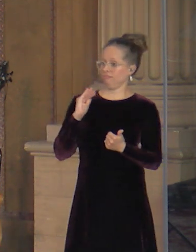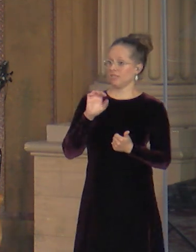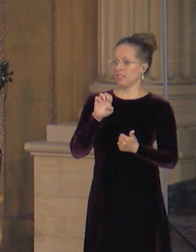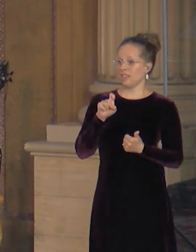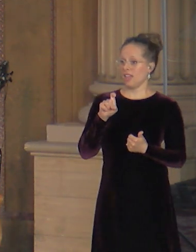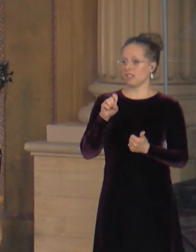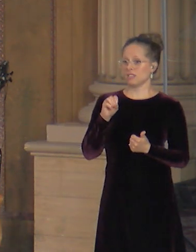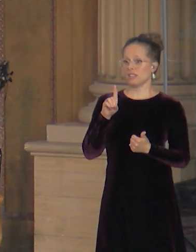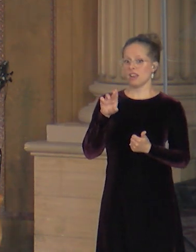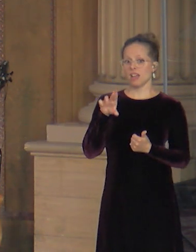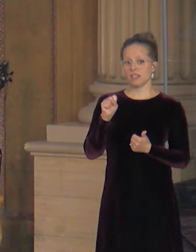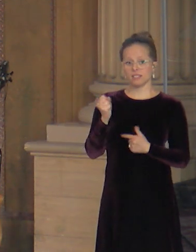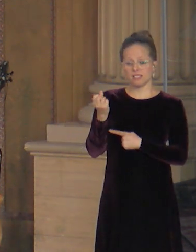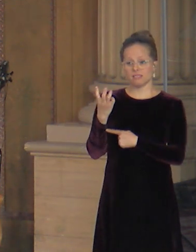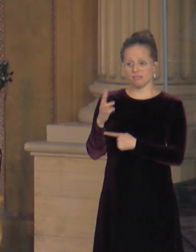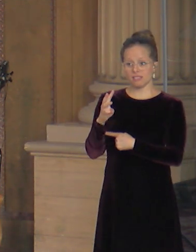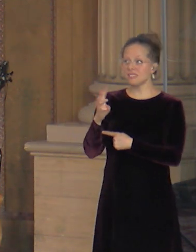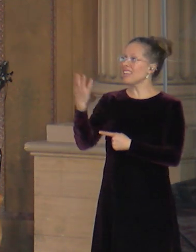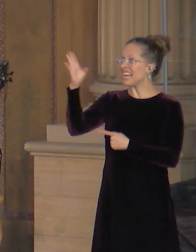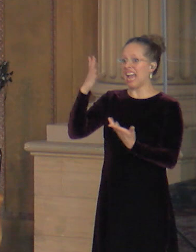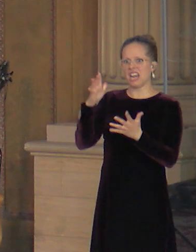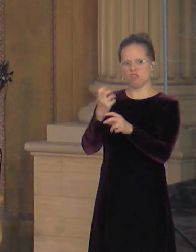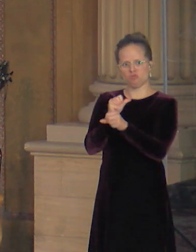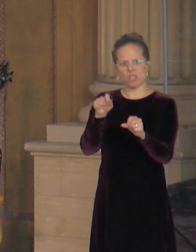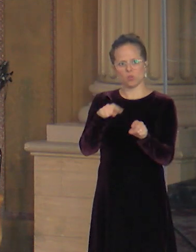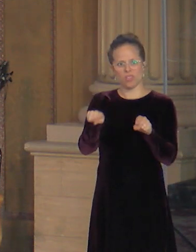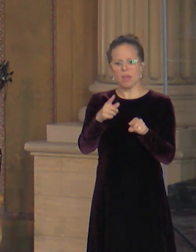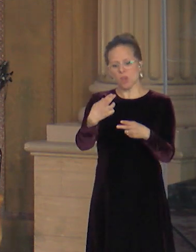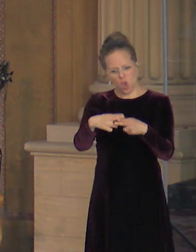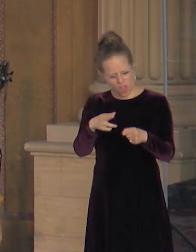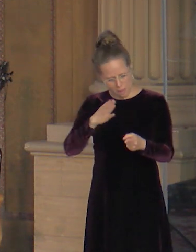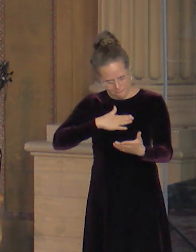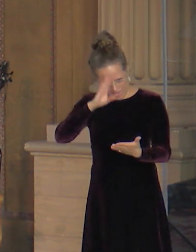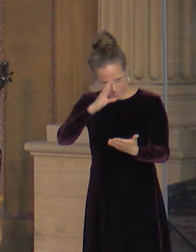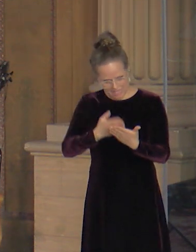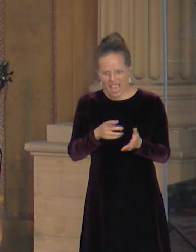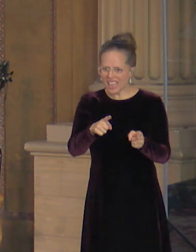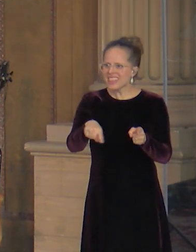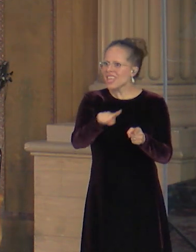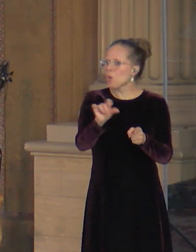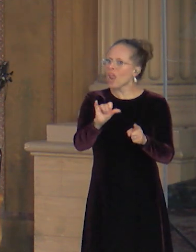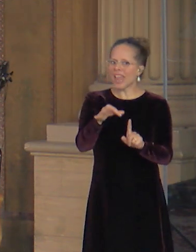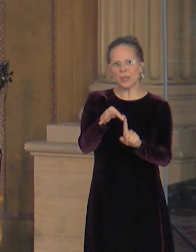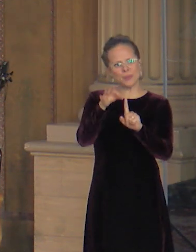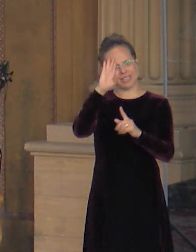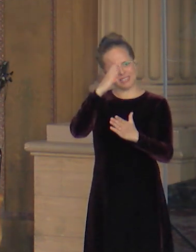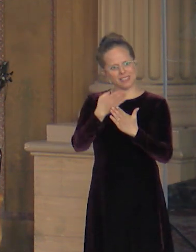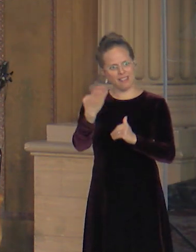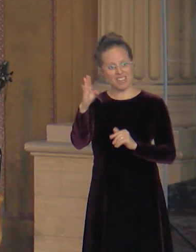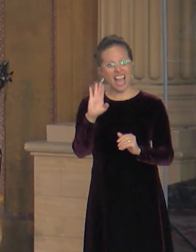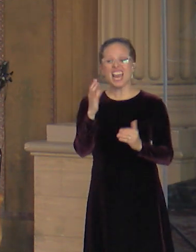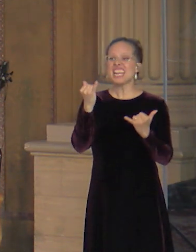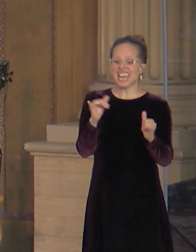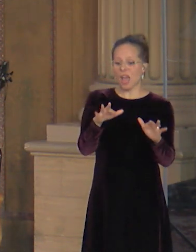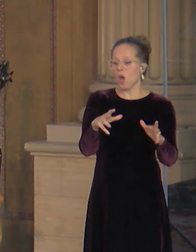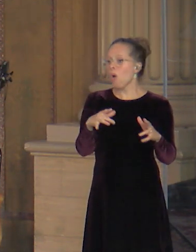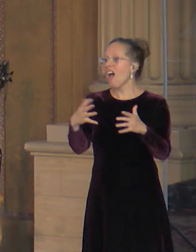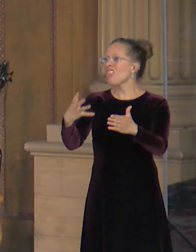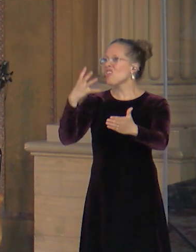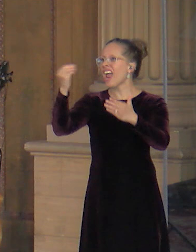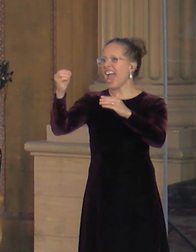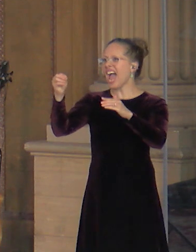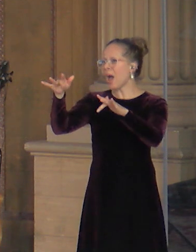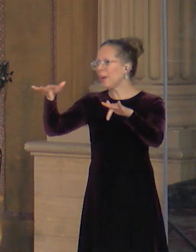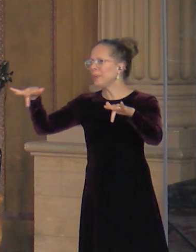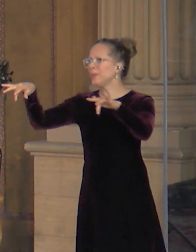rescued them out of Egypt he had actually called them his son they were being treated like the unique son of God but now they're out in the wilderness of Zin they're